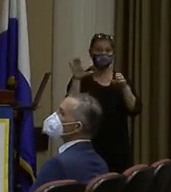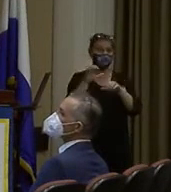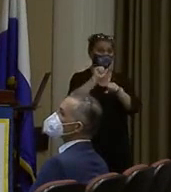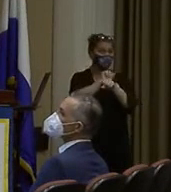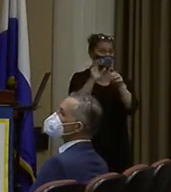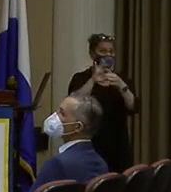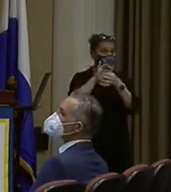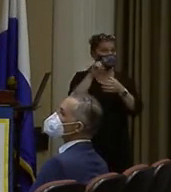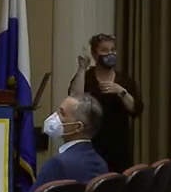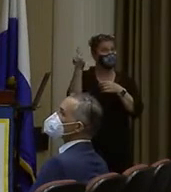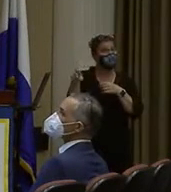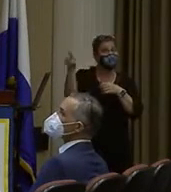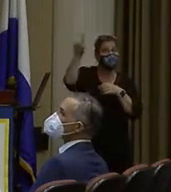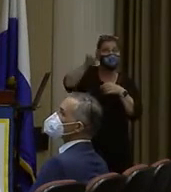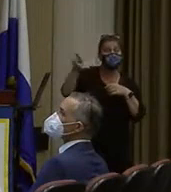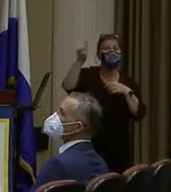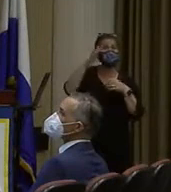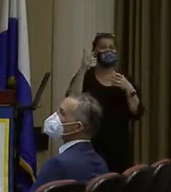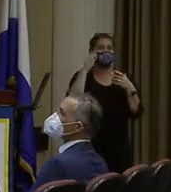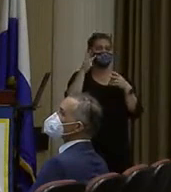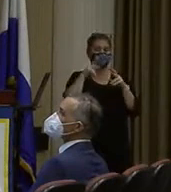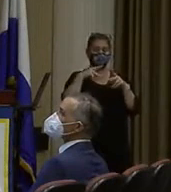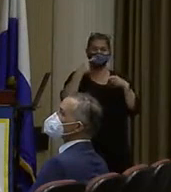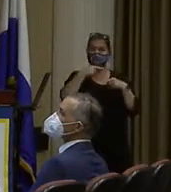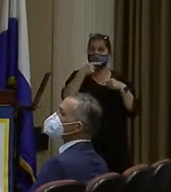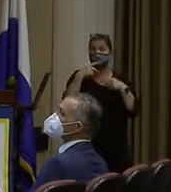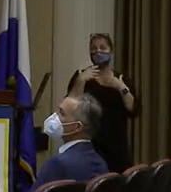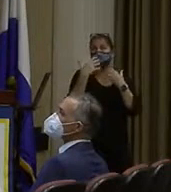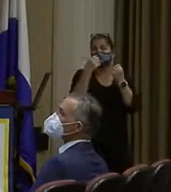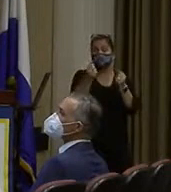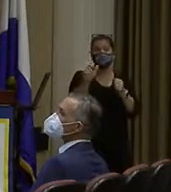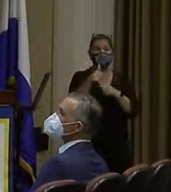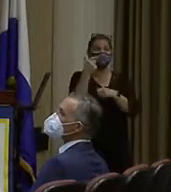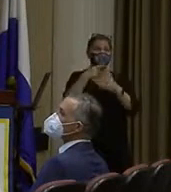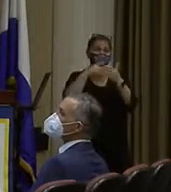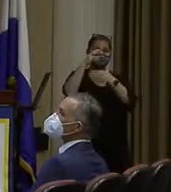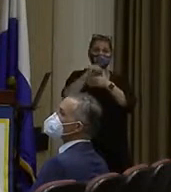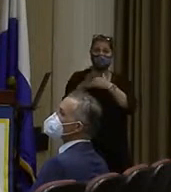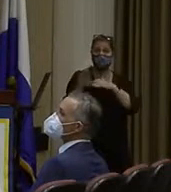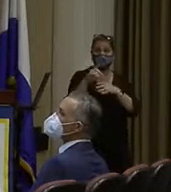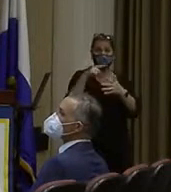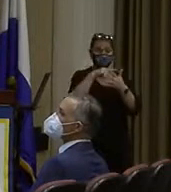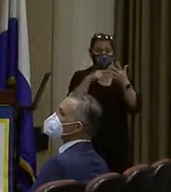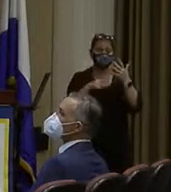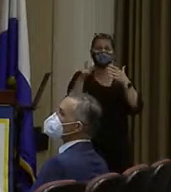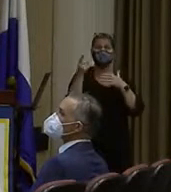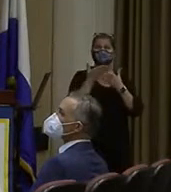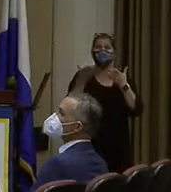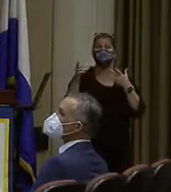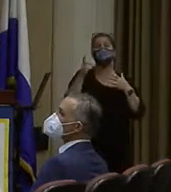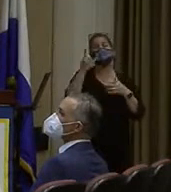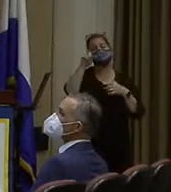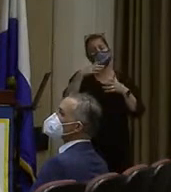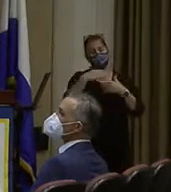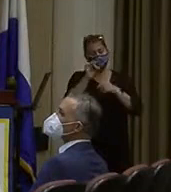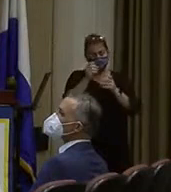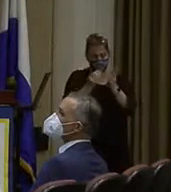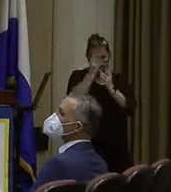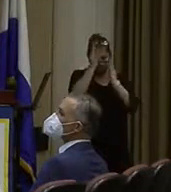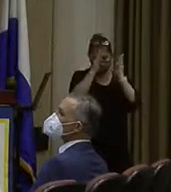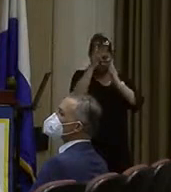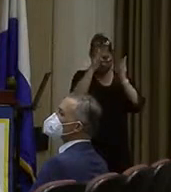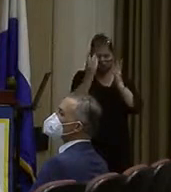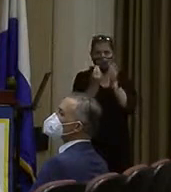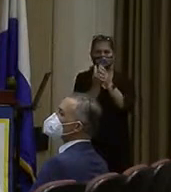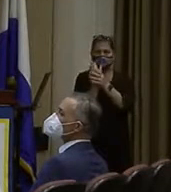this. I know there are folks in our public health and our other programs that are doing it. We need to find ways to germinate and